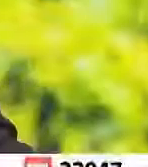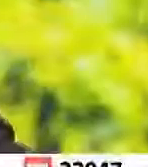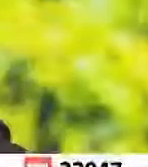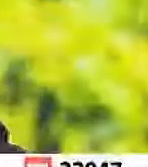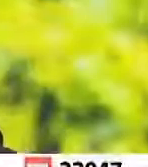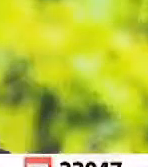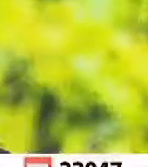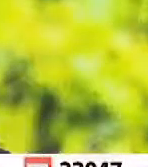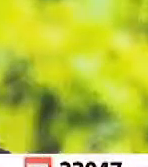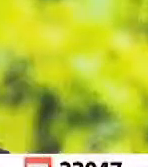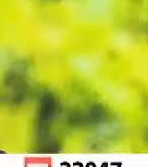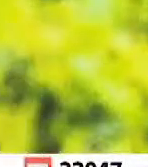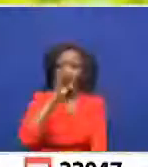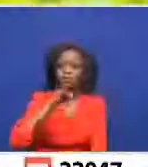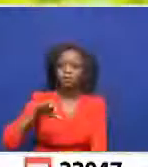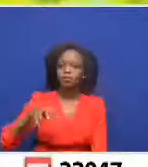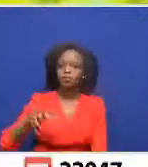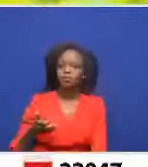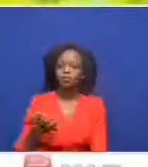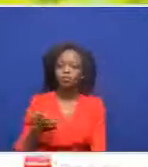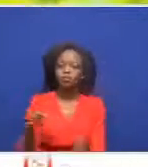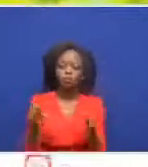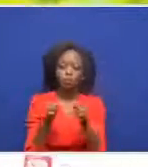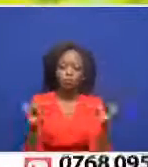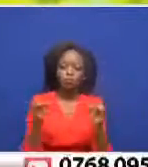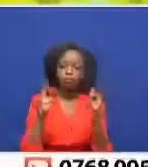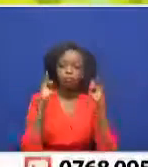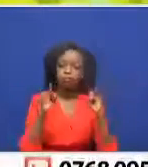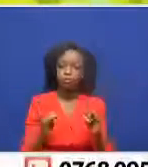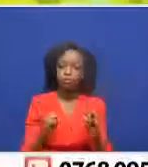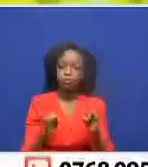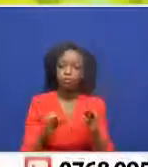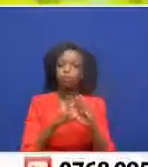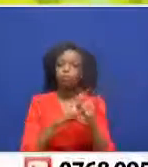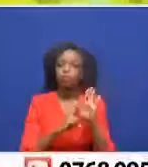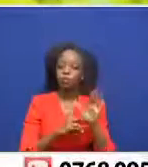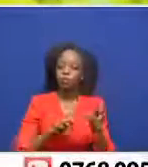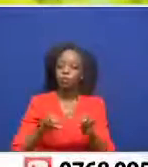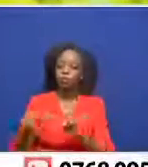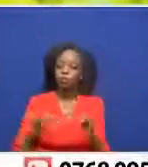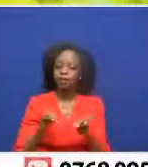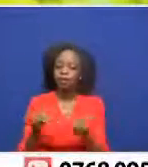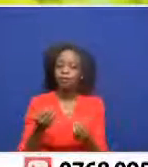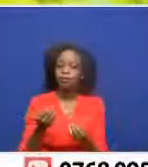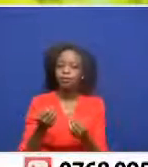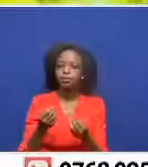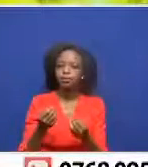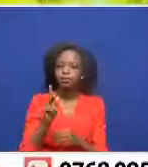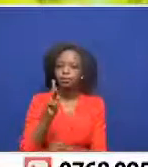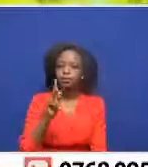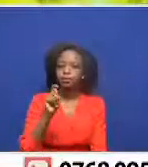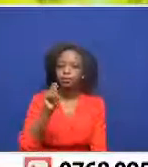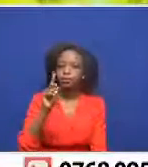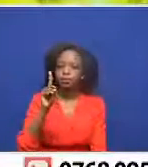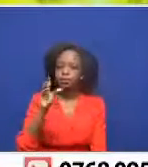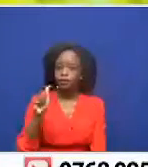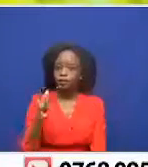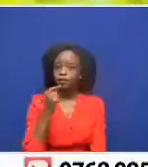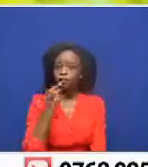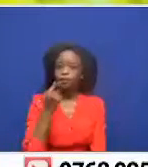Factories in Nyeri County have opposed new regulations to manage Kenya Tea and Development Agency, KTDA, saying